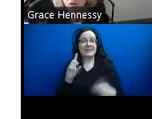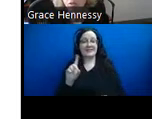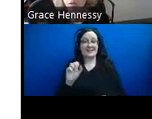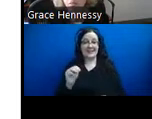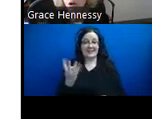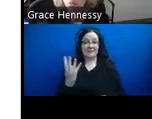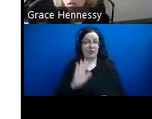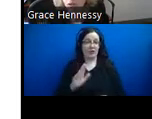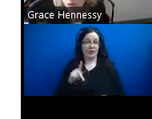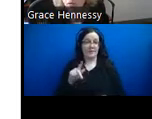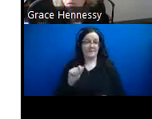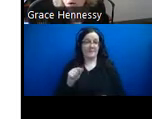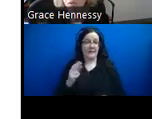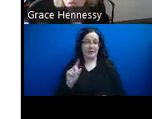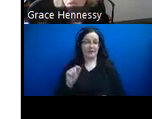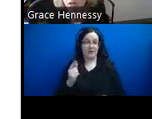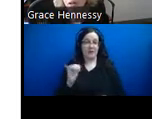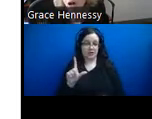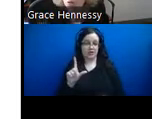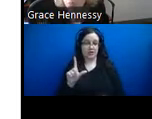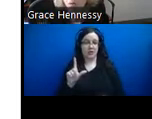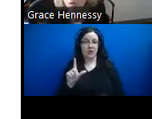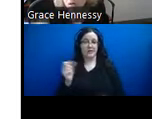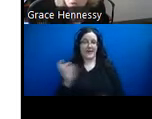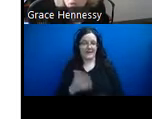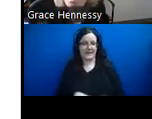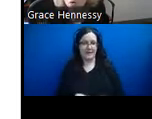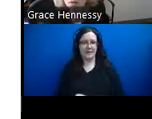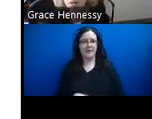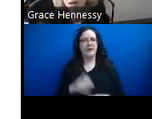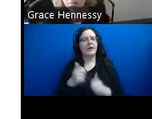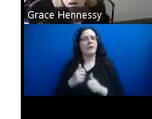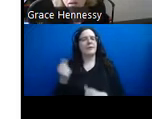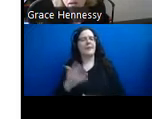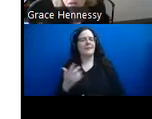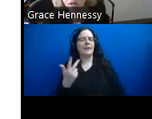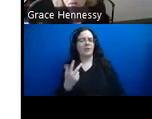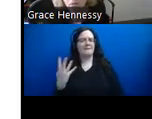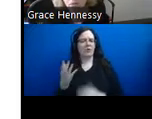gambling criteria, problem gambling 3 or 4 criteria, problem gambling 3 or 4 criteria, and